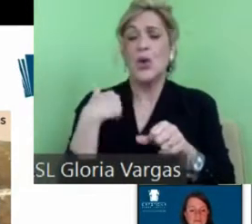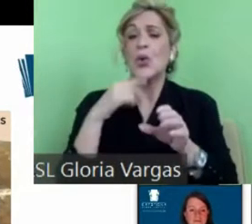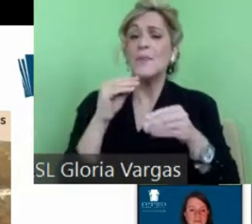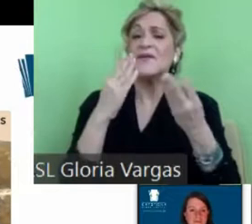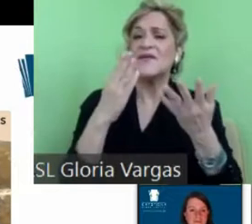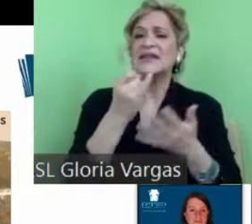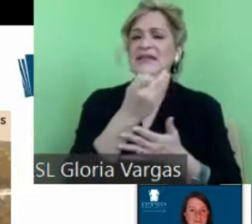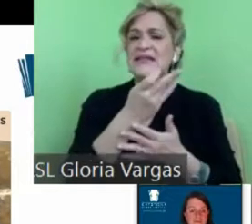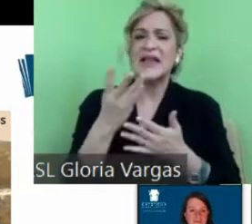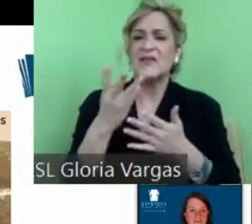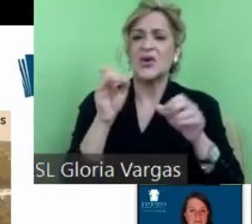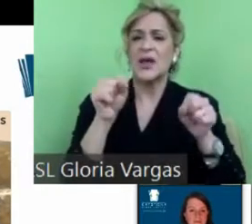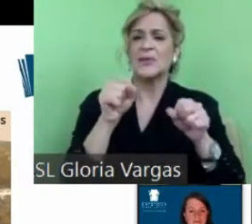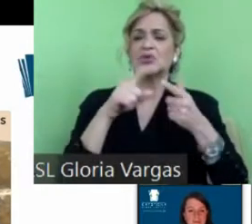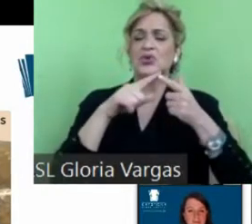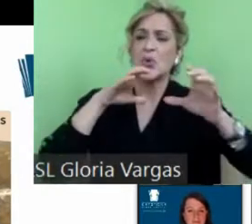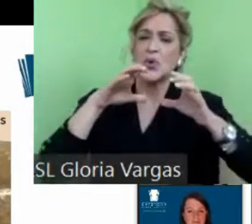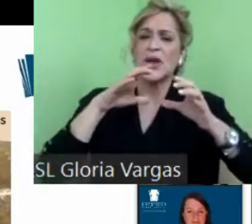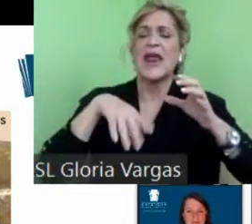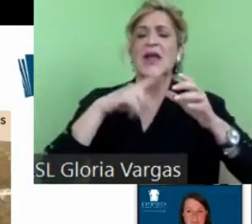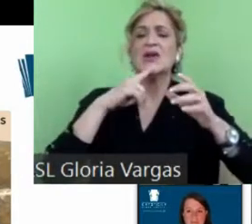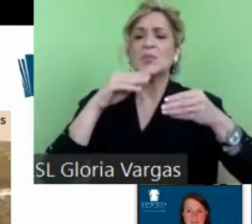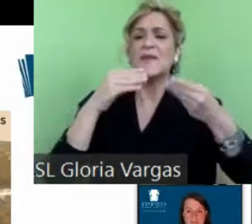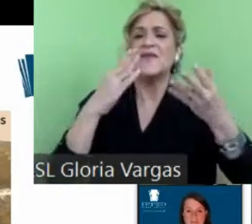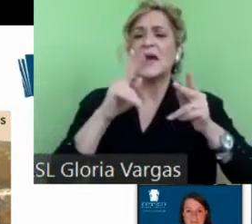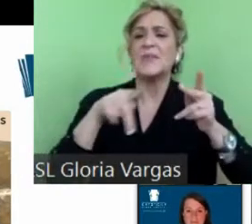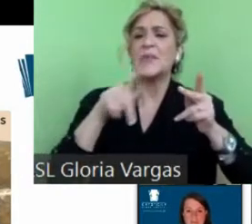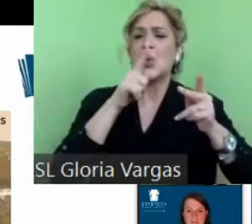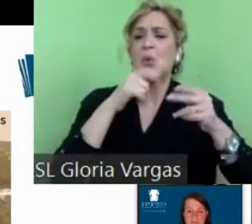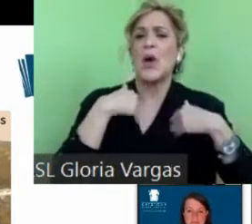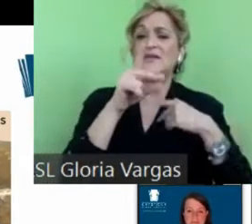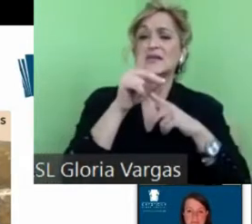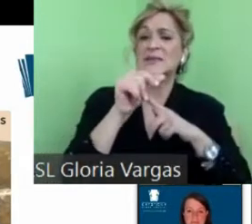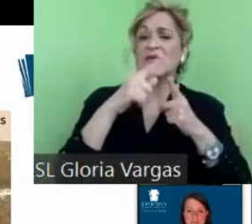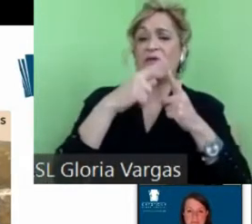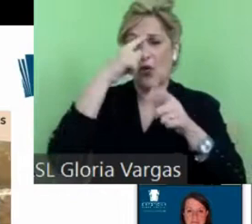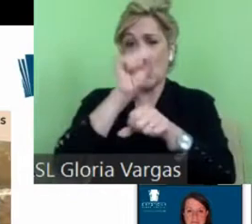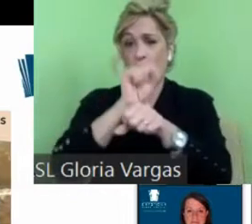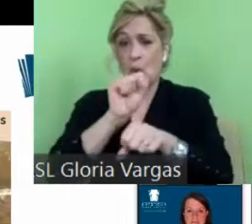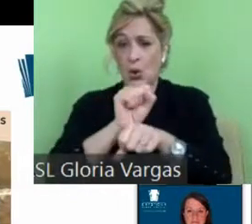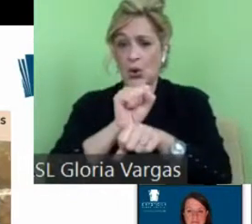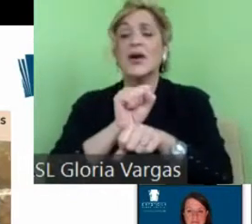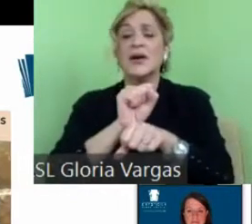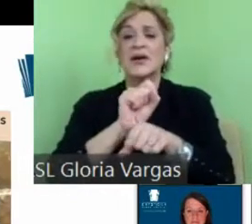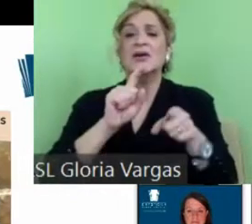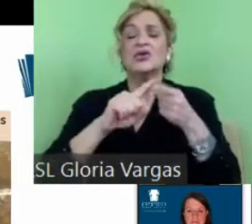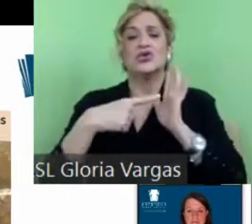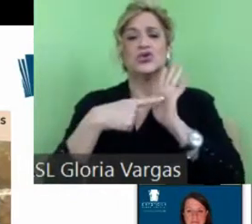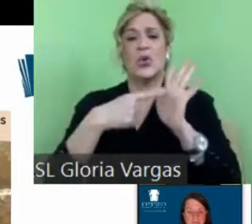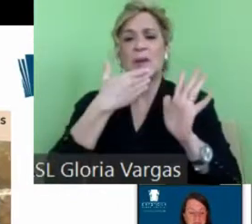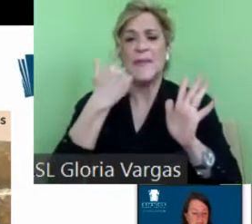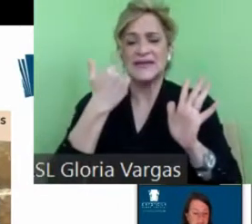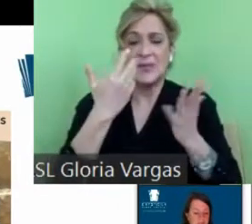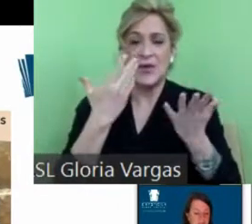communication campaigns to promote rights of persons with disability to work, as well as to share the best examples of